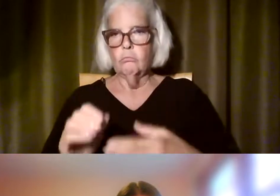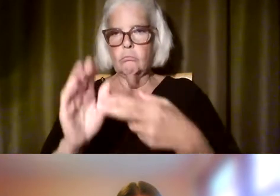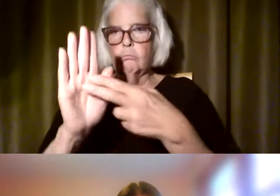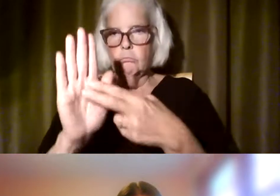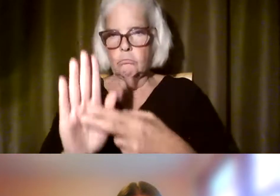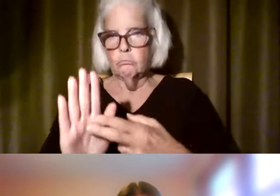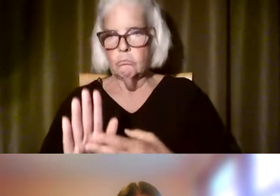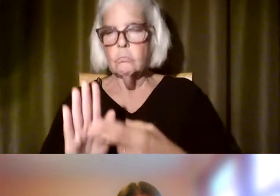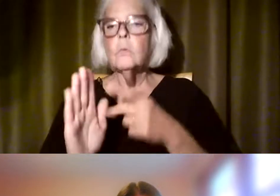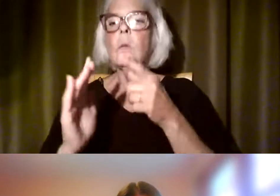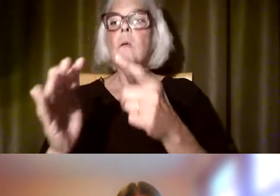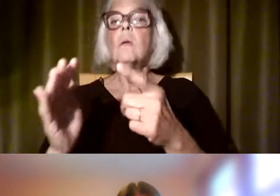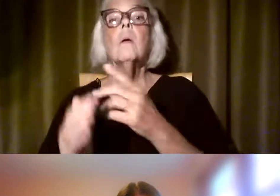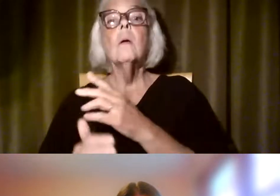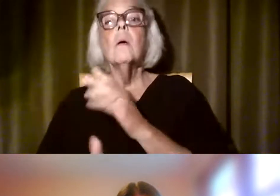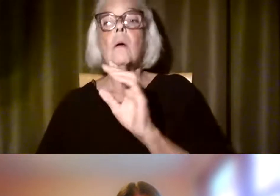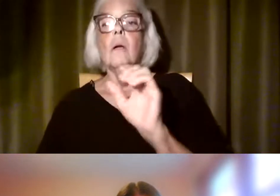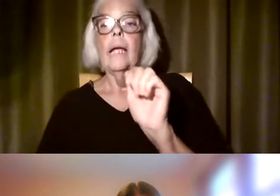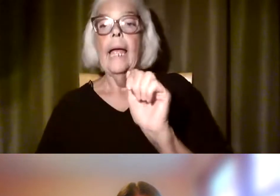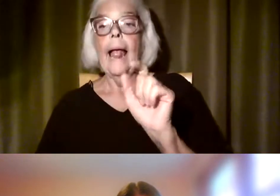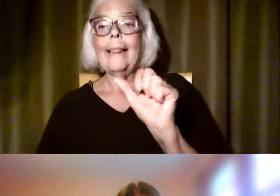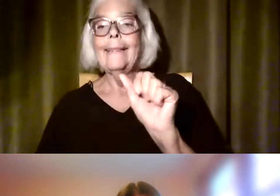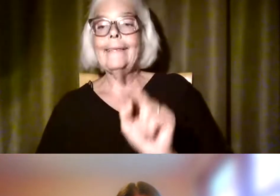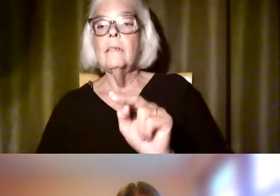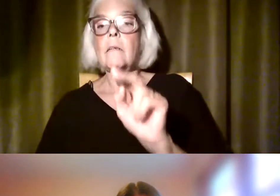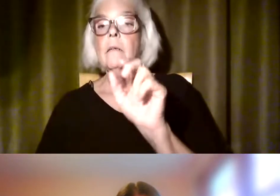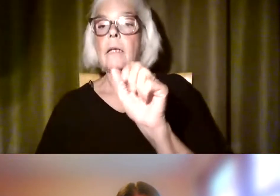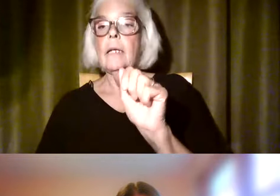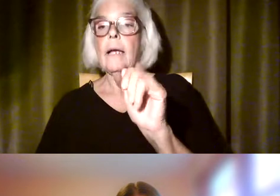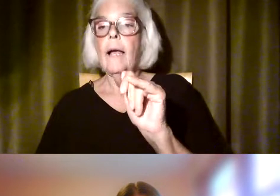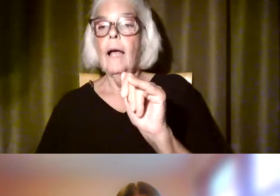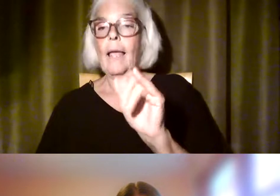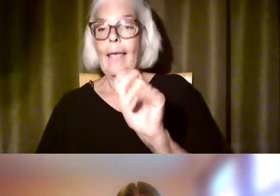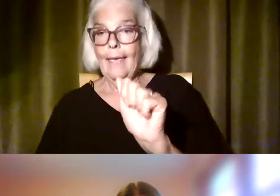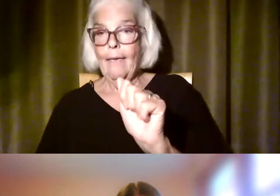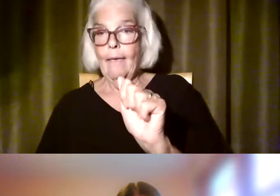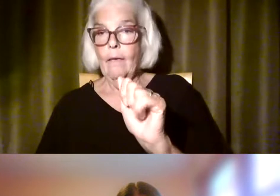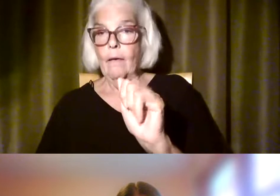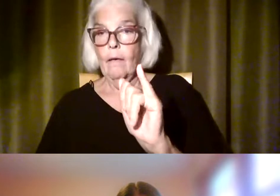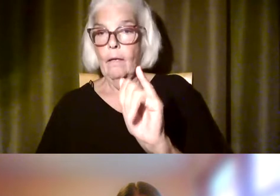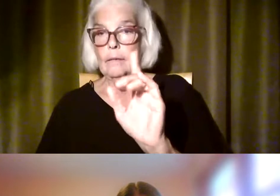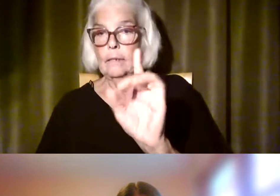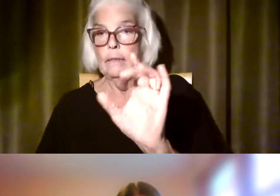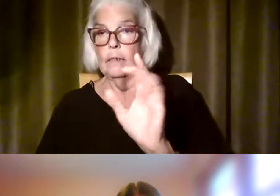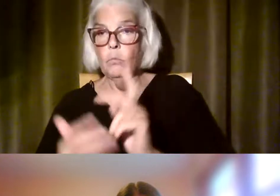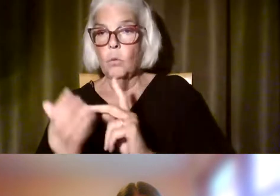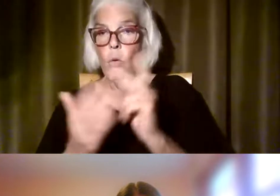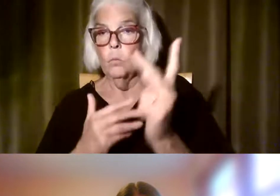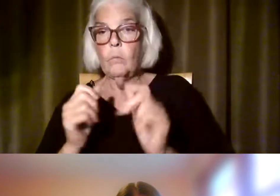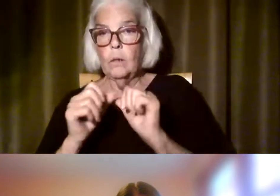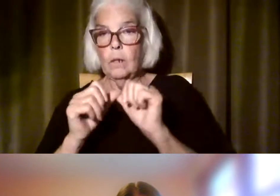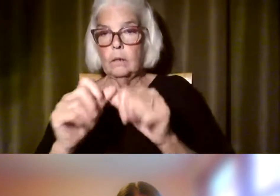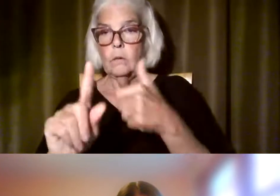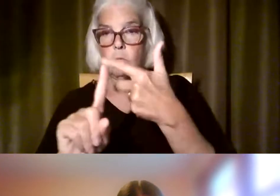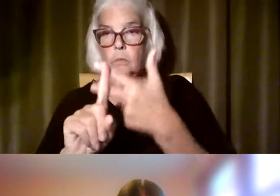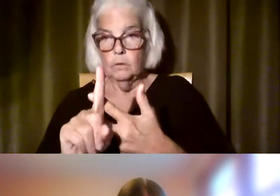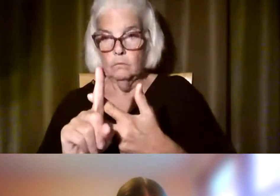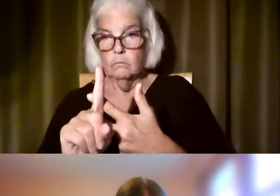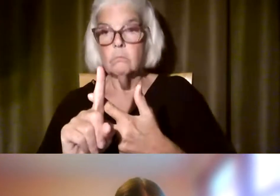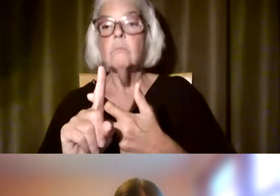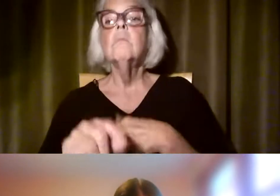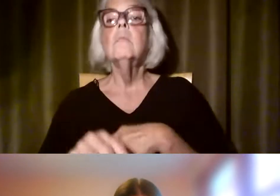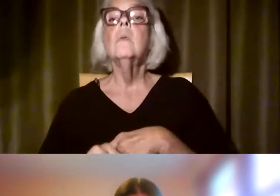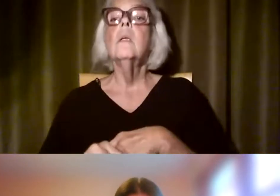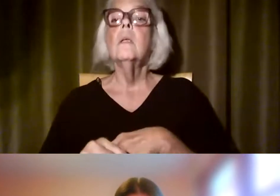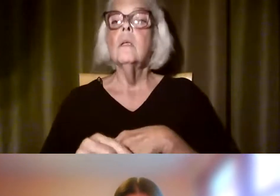on continuing that for a period of 3 months. For the programs that are already onboarded,